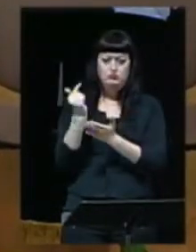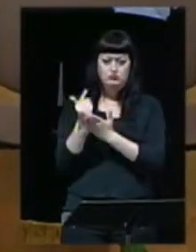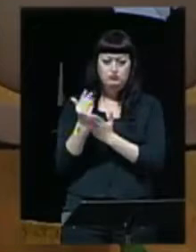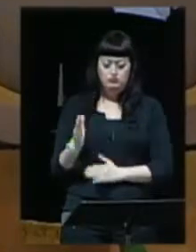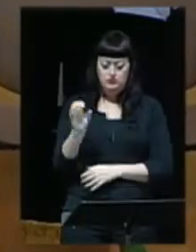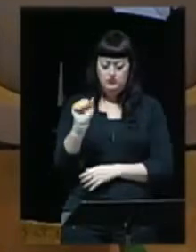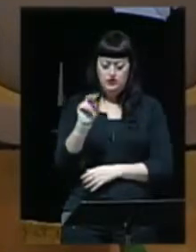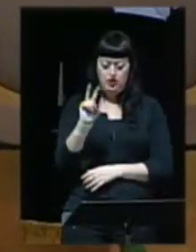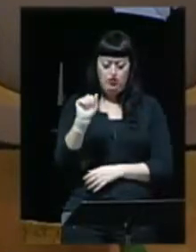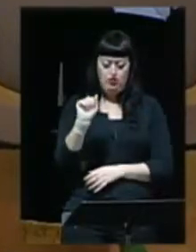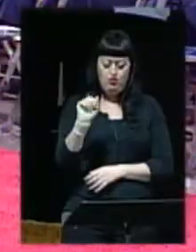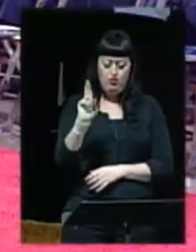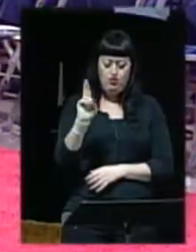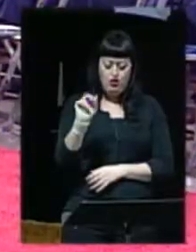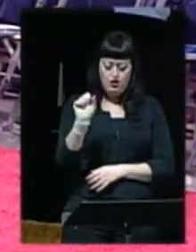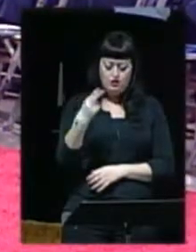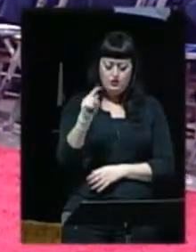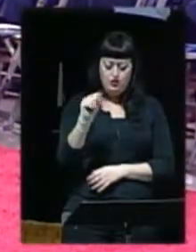Sarah Tarvested.